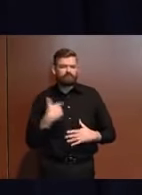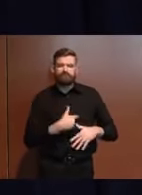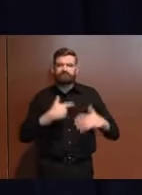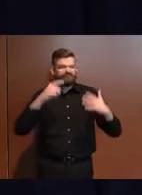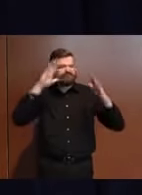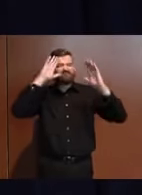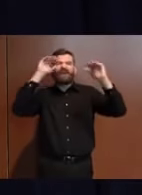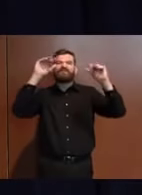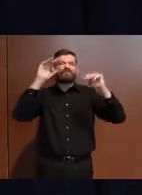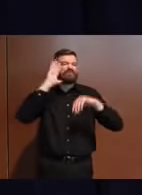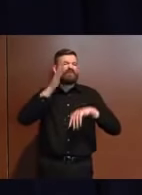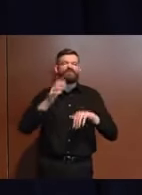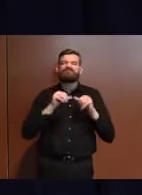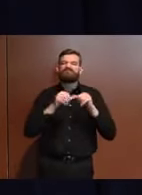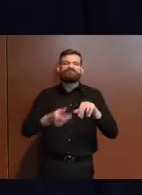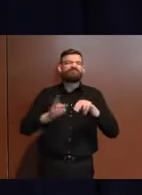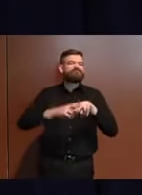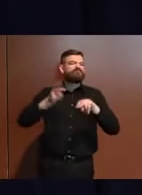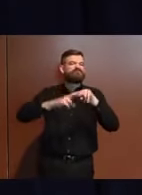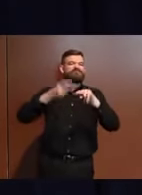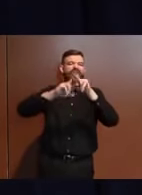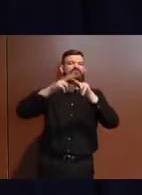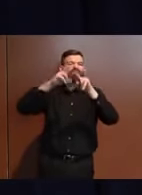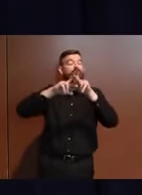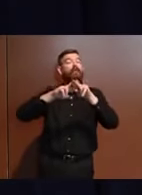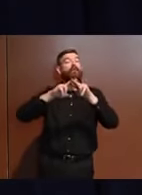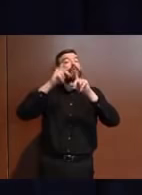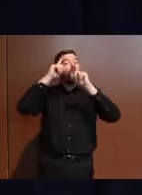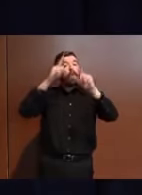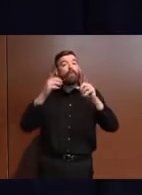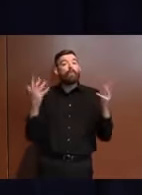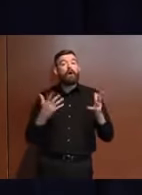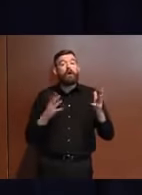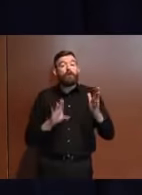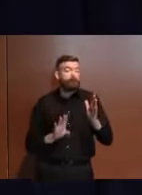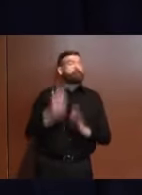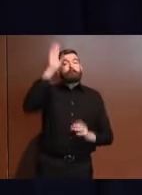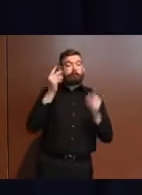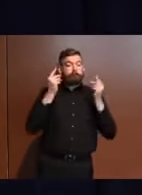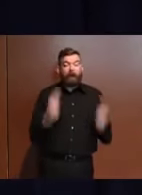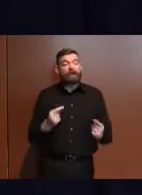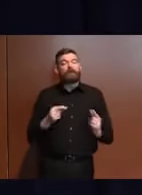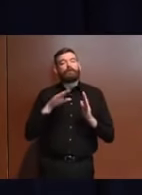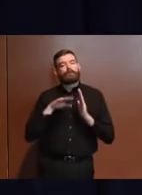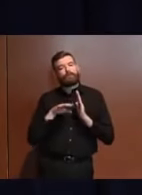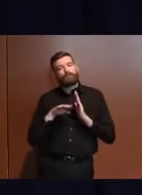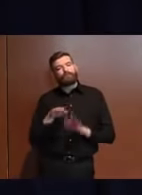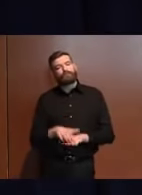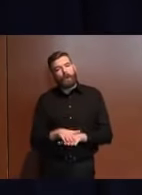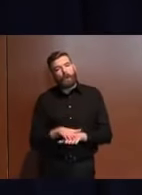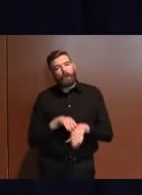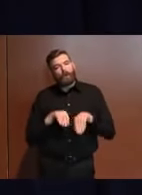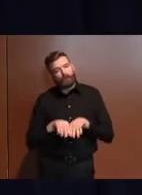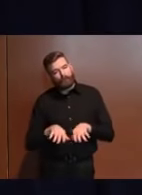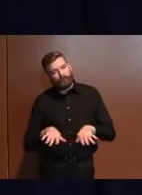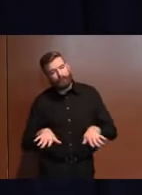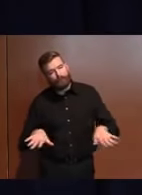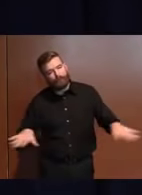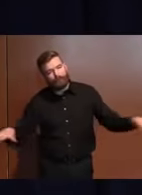to slow this increase. But again, we need all of your help. Please